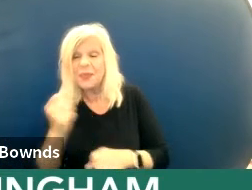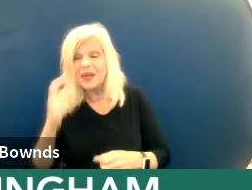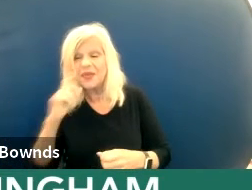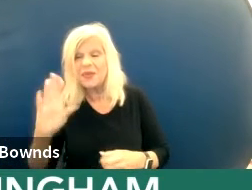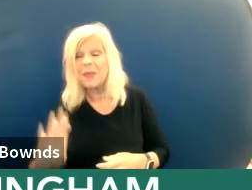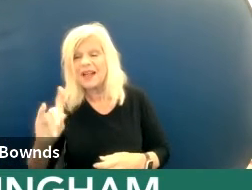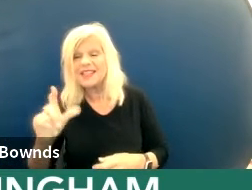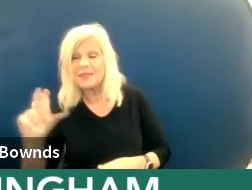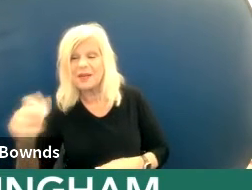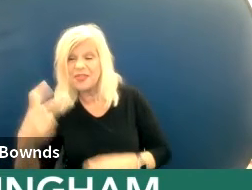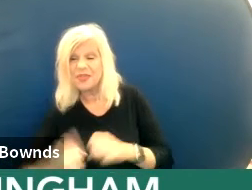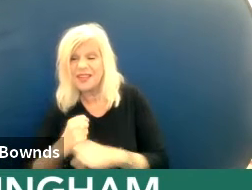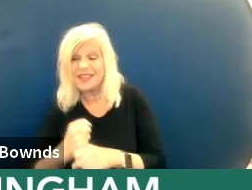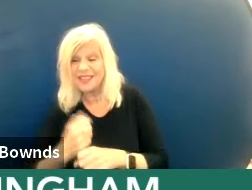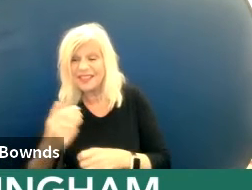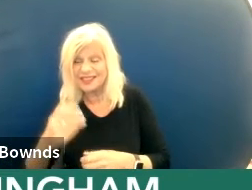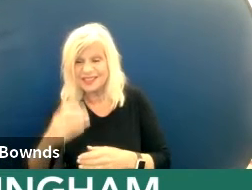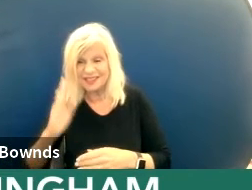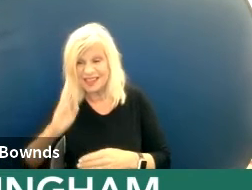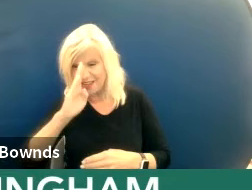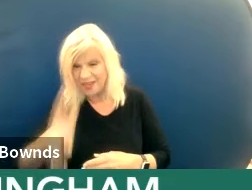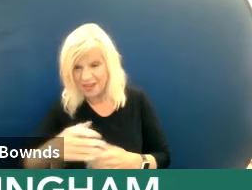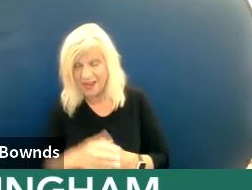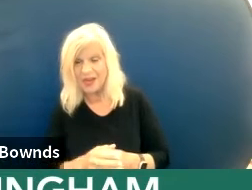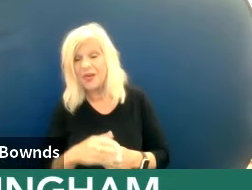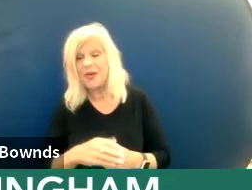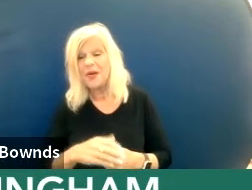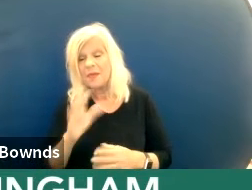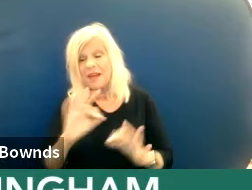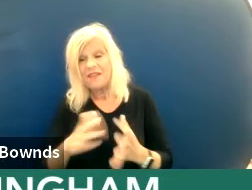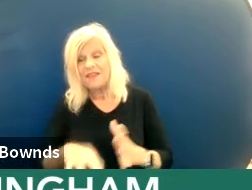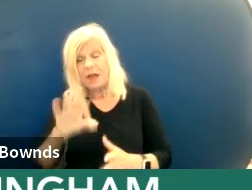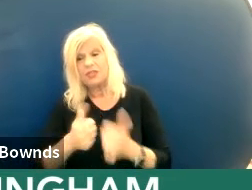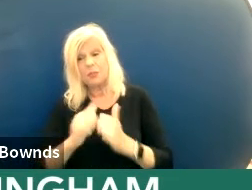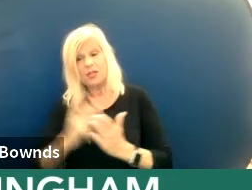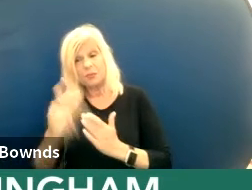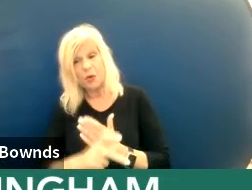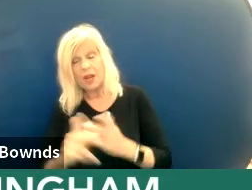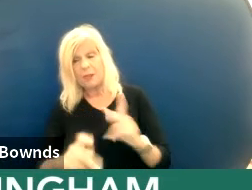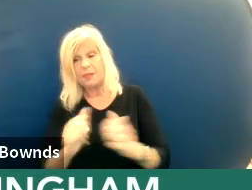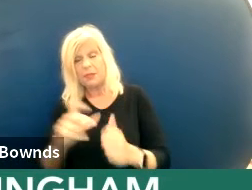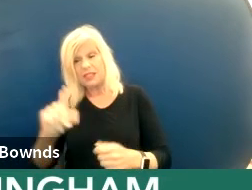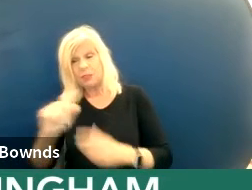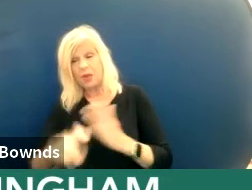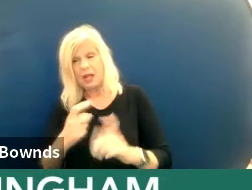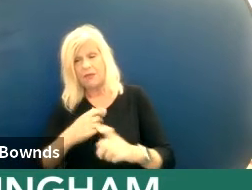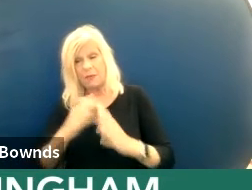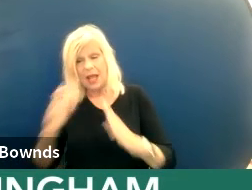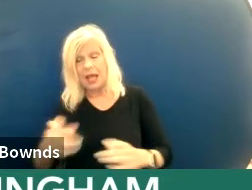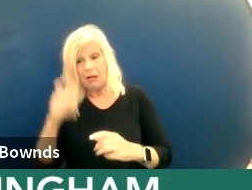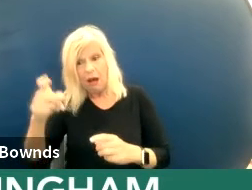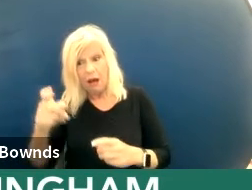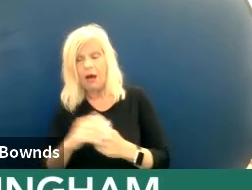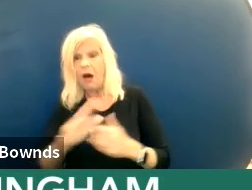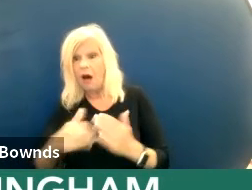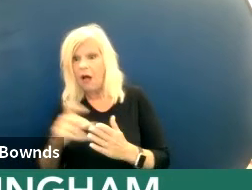row. My parents found a Saturday sports program with other kids with disabilities that was about an hour away from my house. And suddenly doors